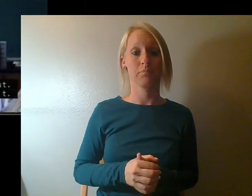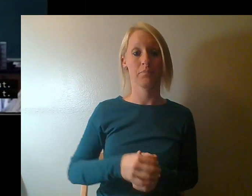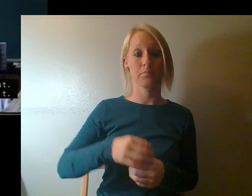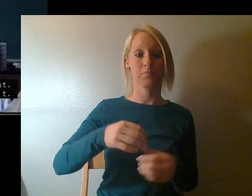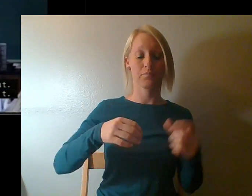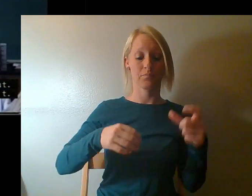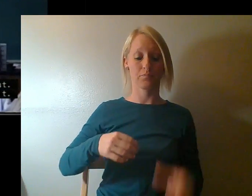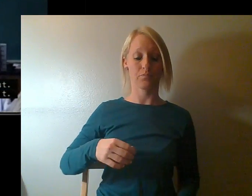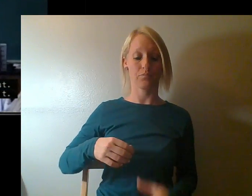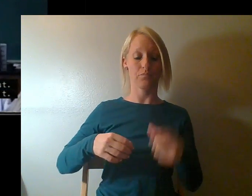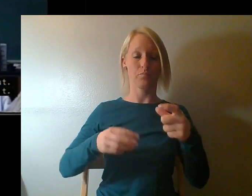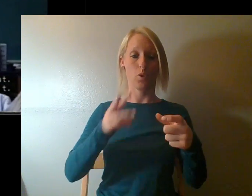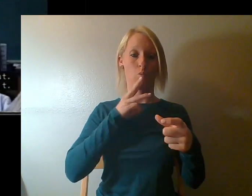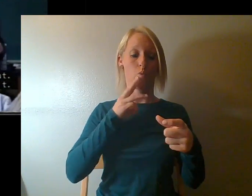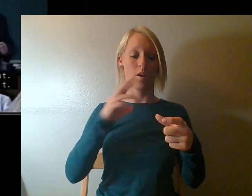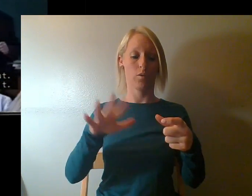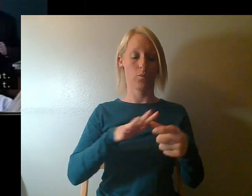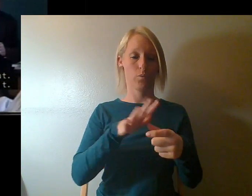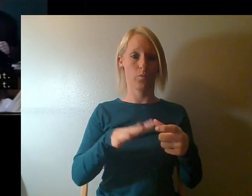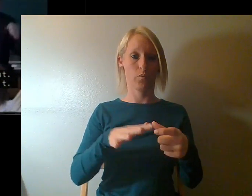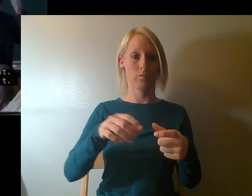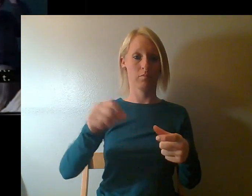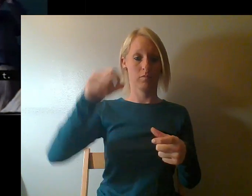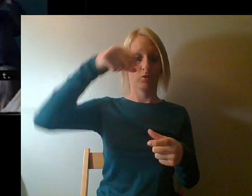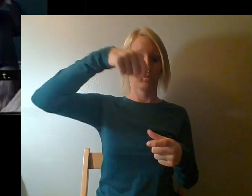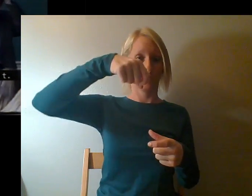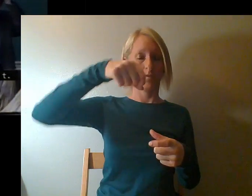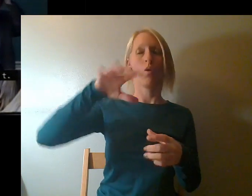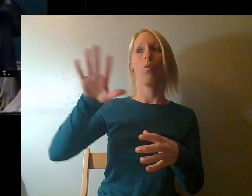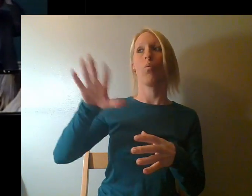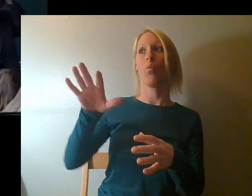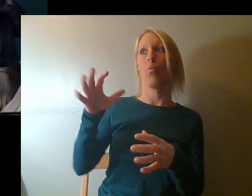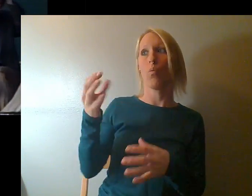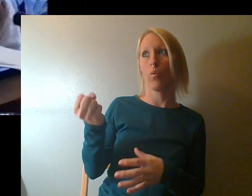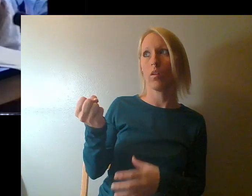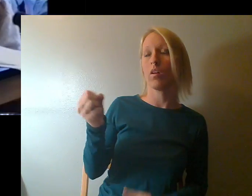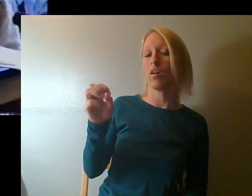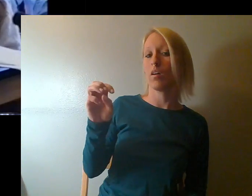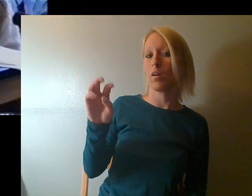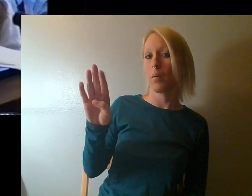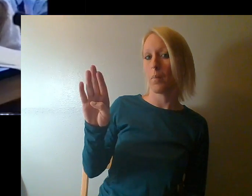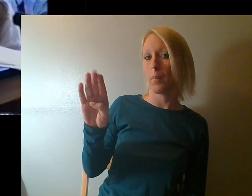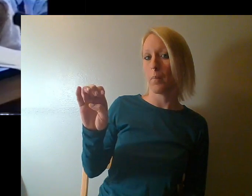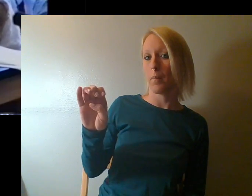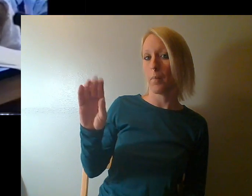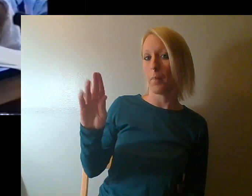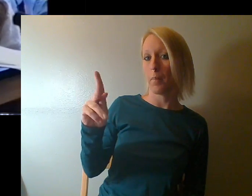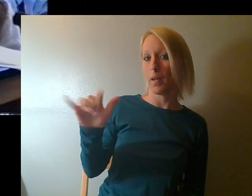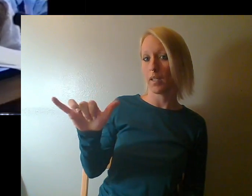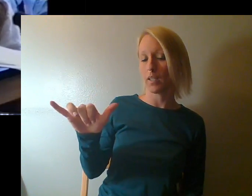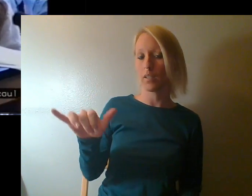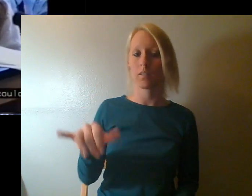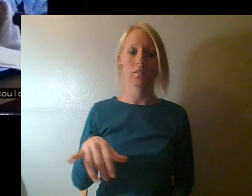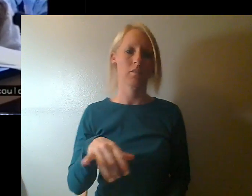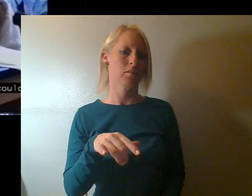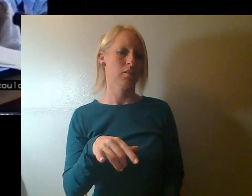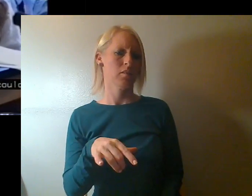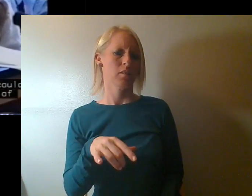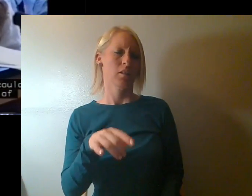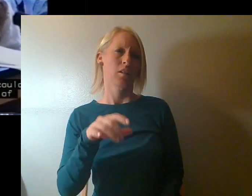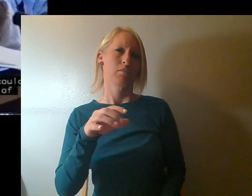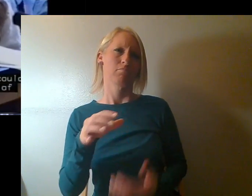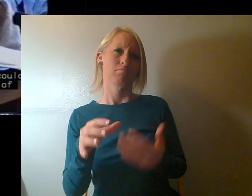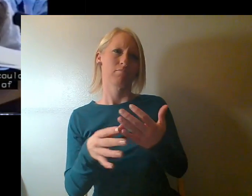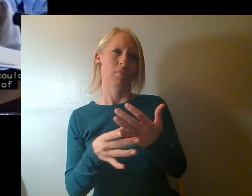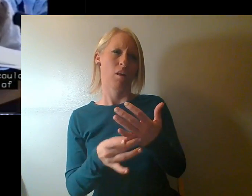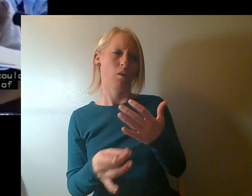in, well, wait, Becky, you had one. All right, I go was gonna ahead. say it was either gonna dissolve or act like oil. All right, you think it could act like oil and just kind